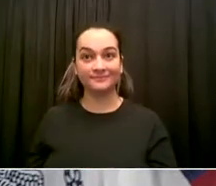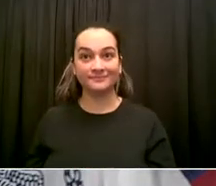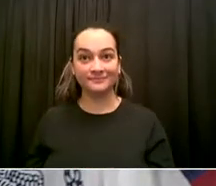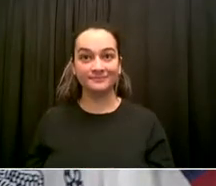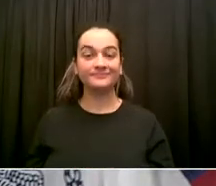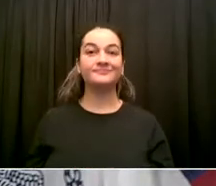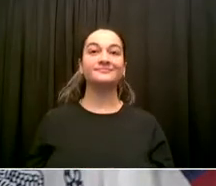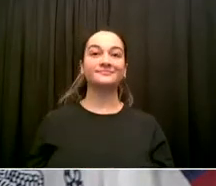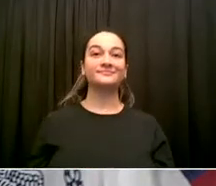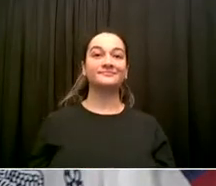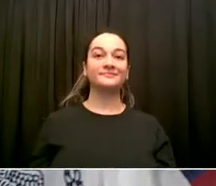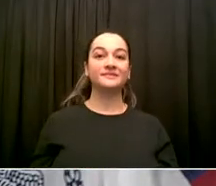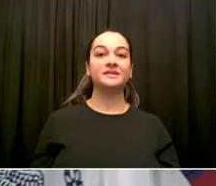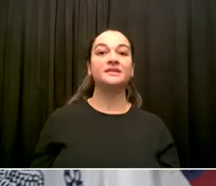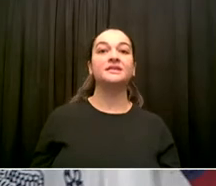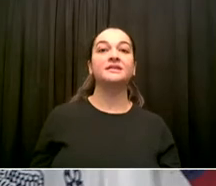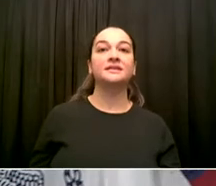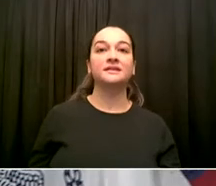Island, Jimmy Otto.